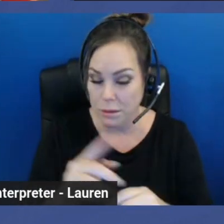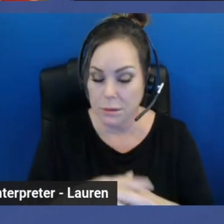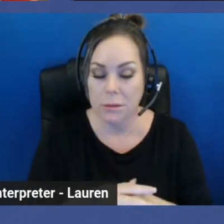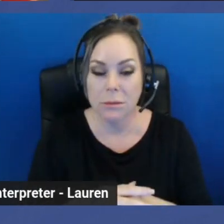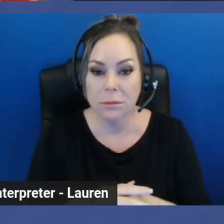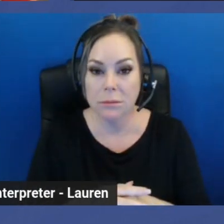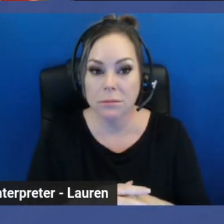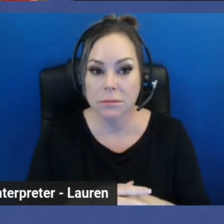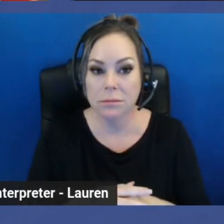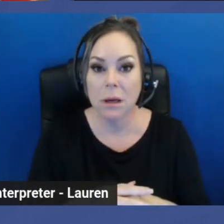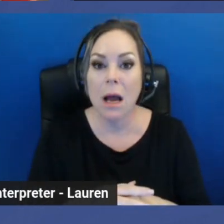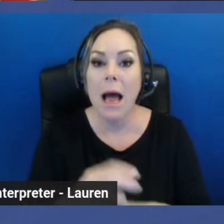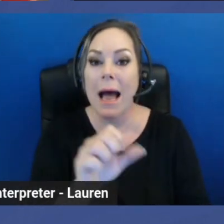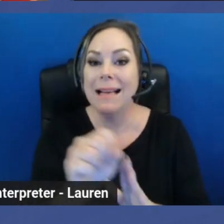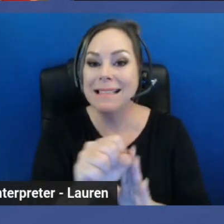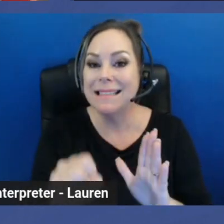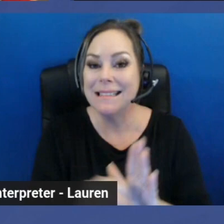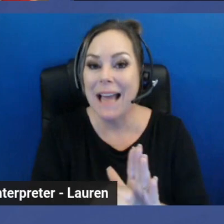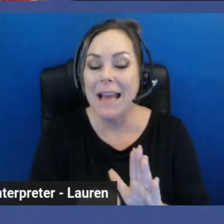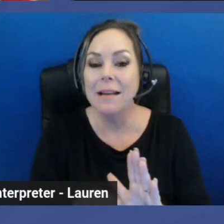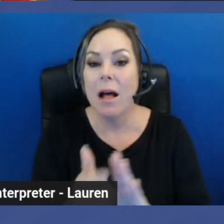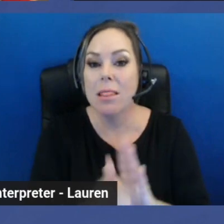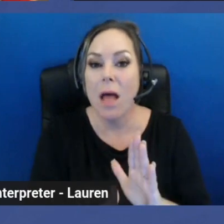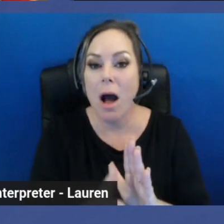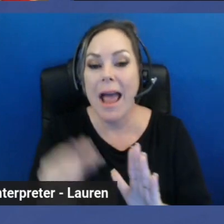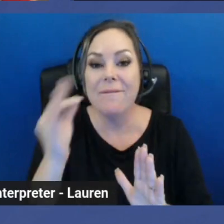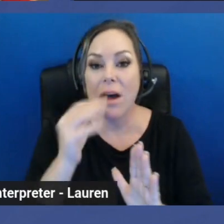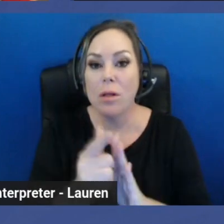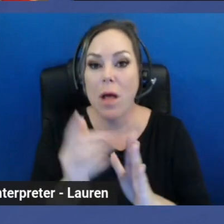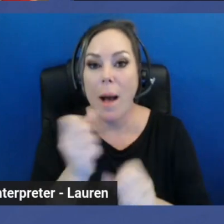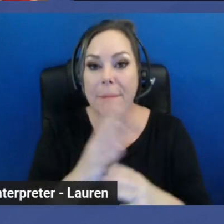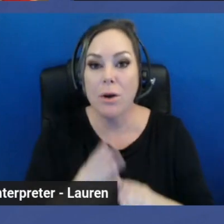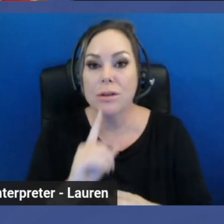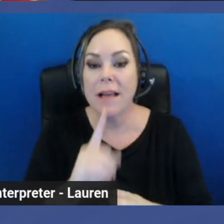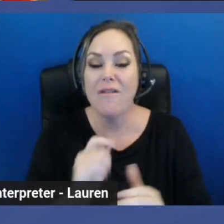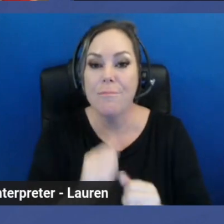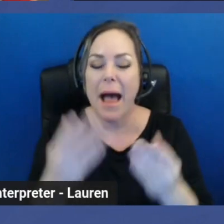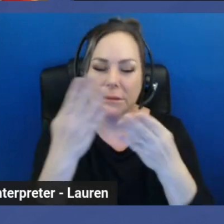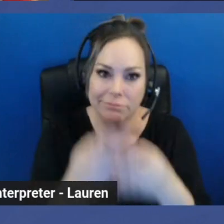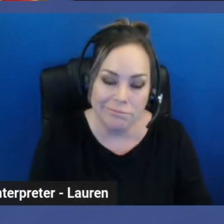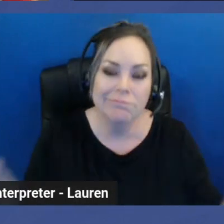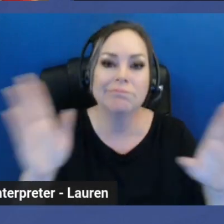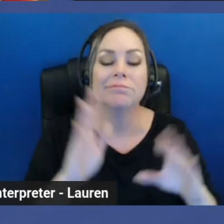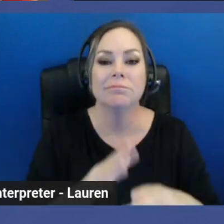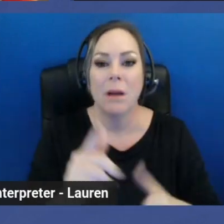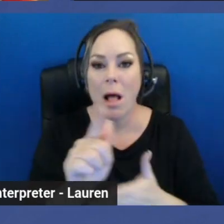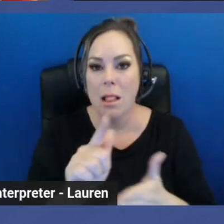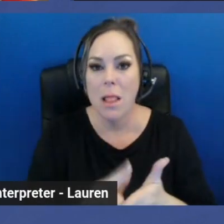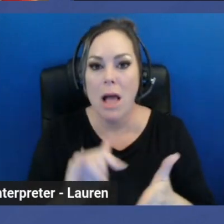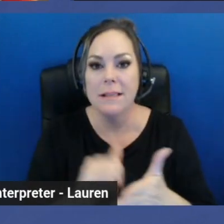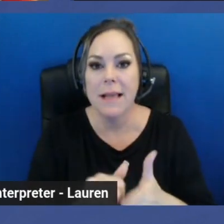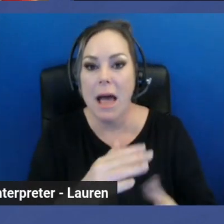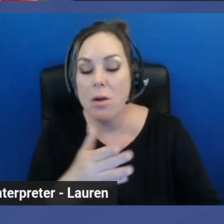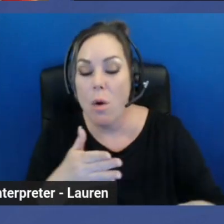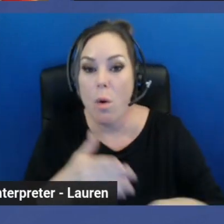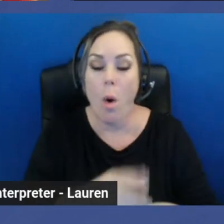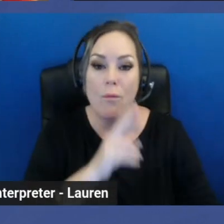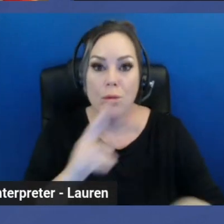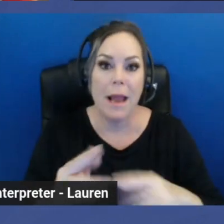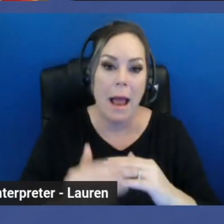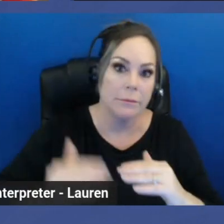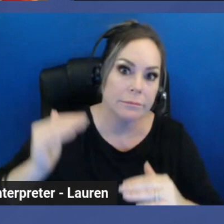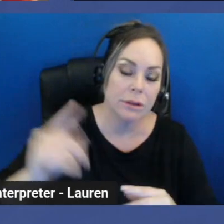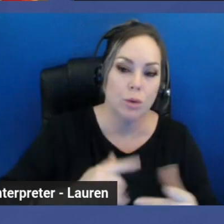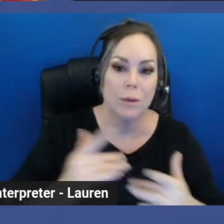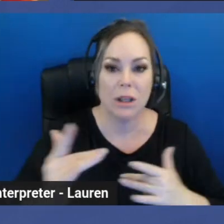state and federal lawmakers have passed, very sweeping censorship laws that kind of overreact to the concern